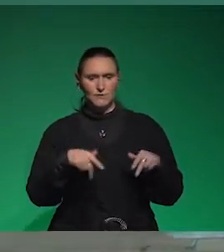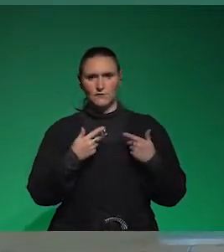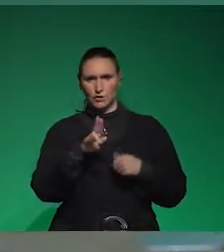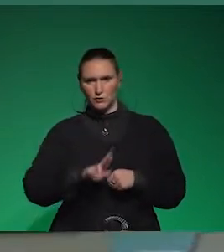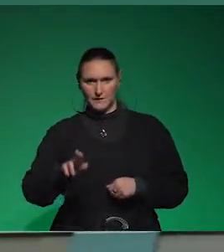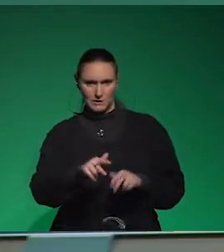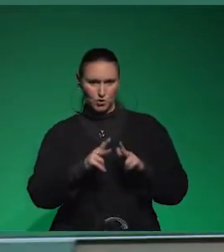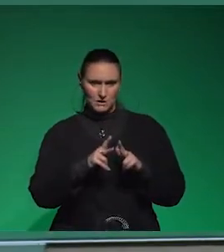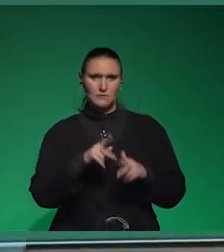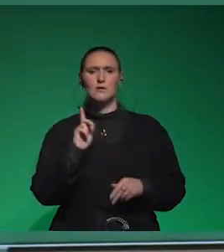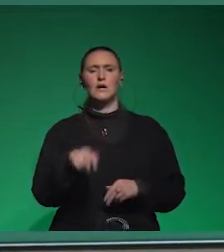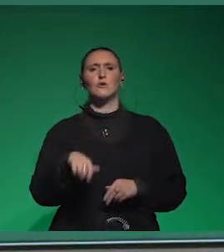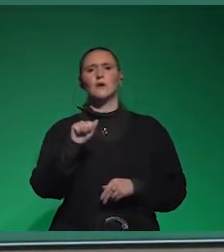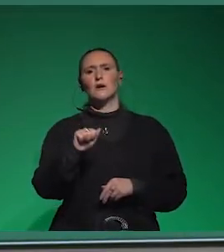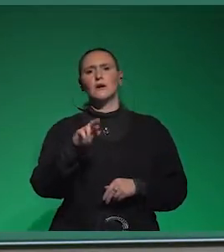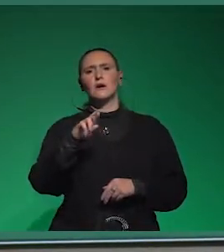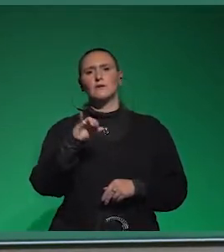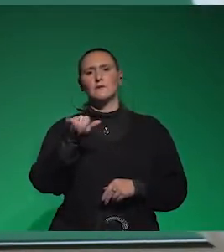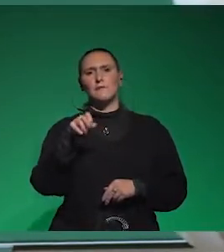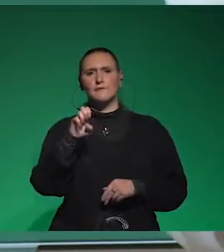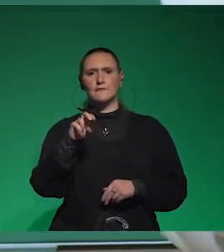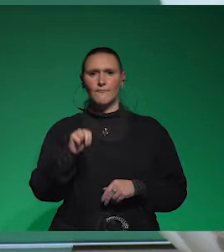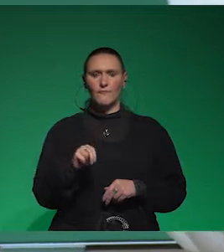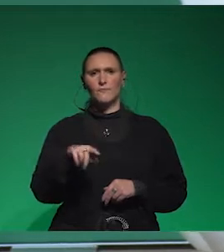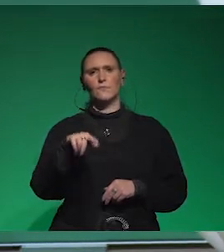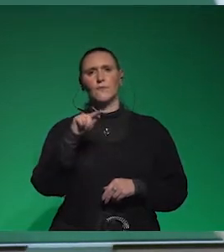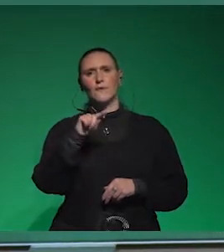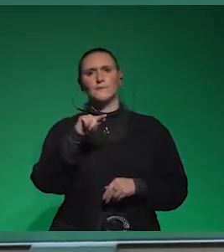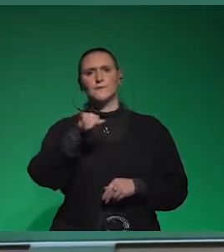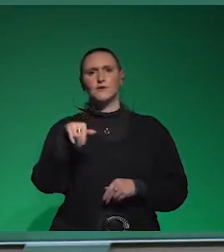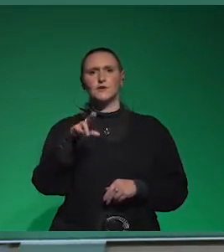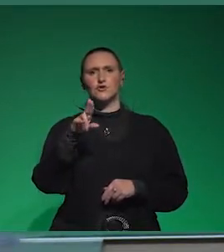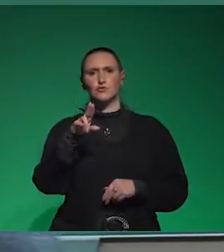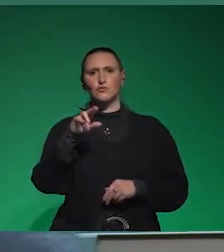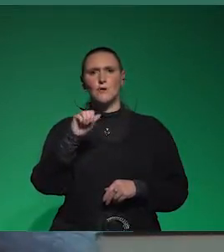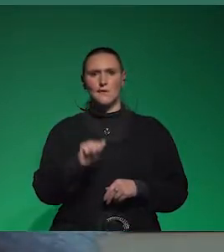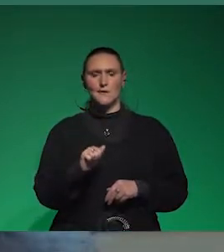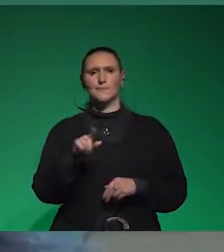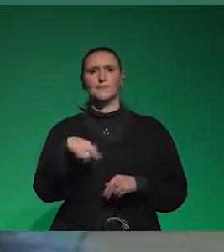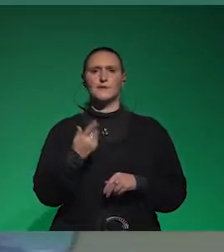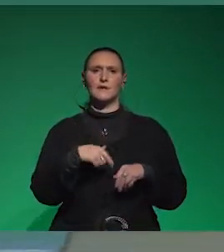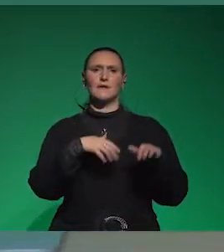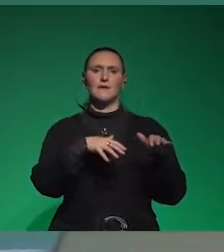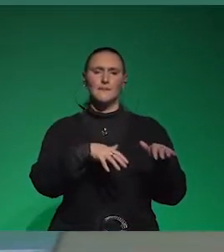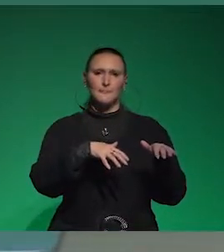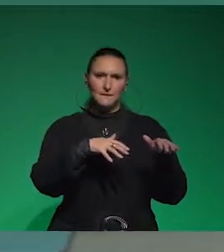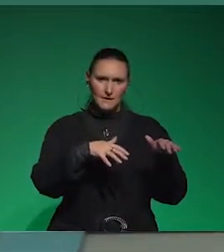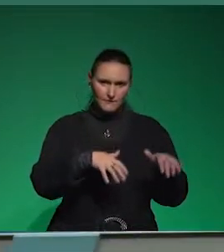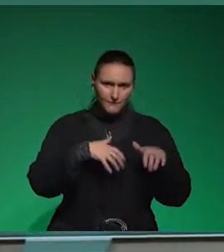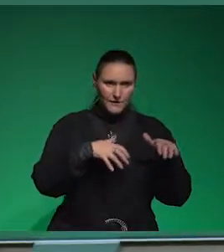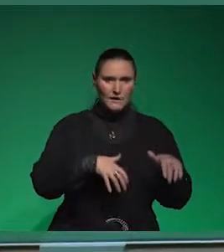with Arjen Tjoa from the Agriculture Faculty of the University